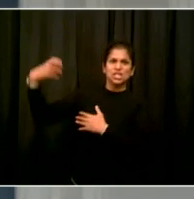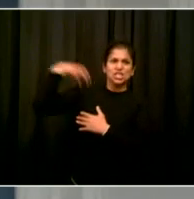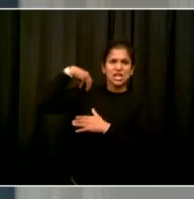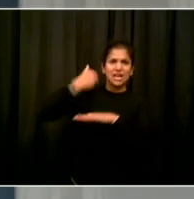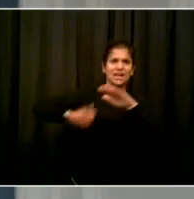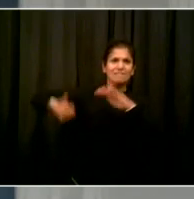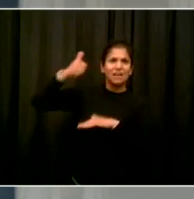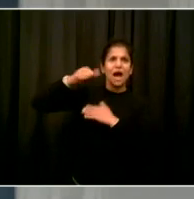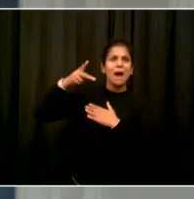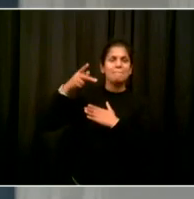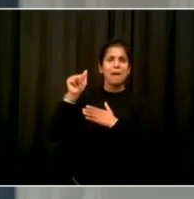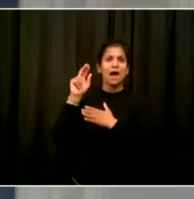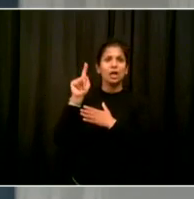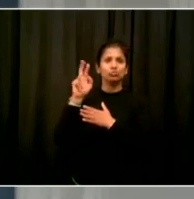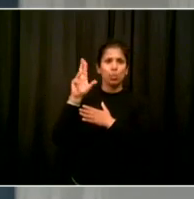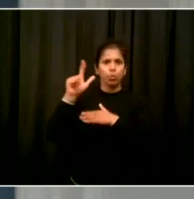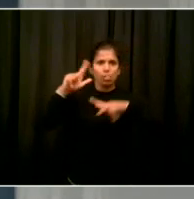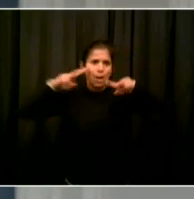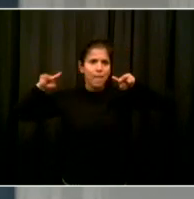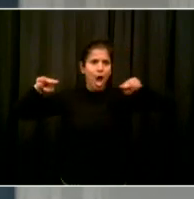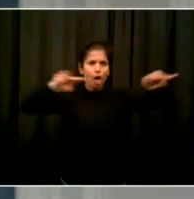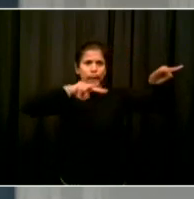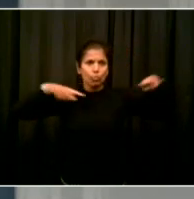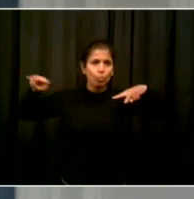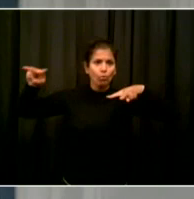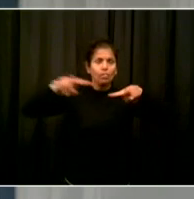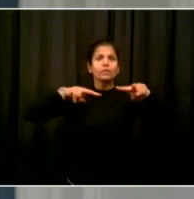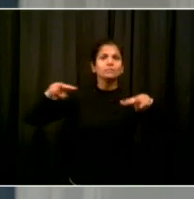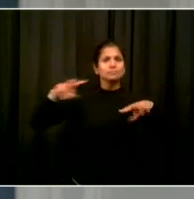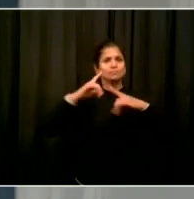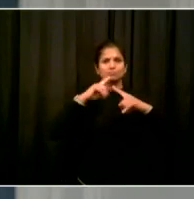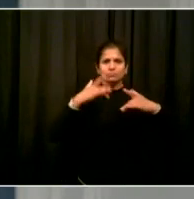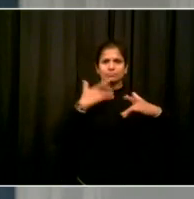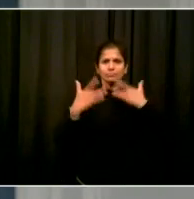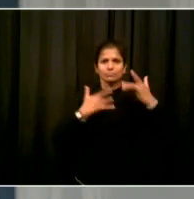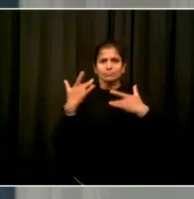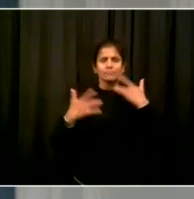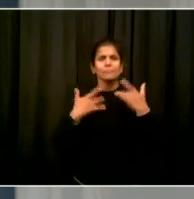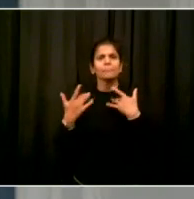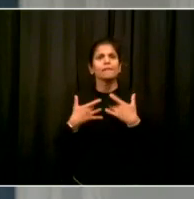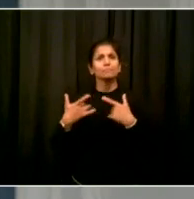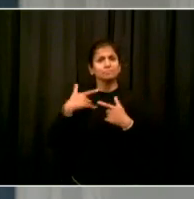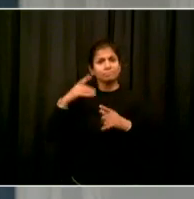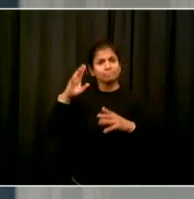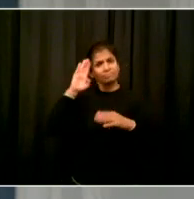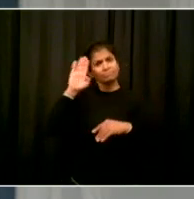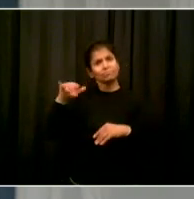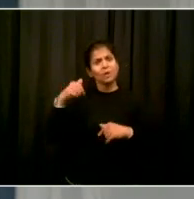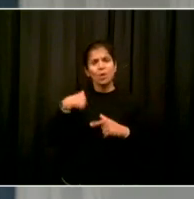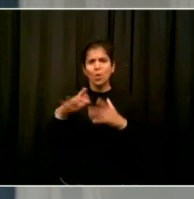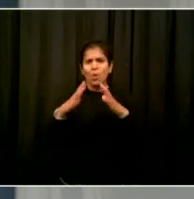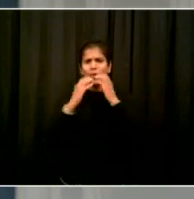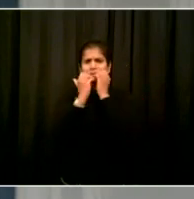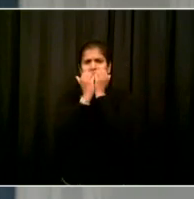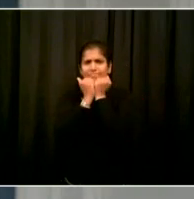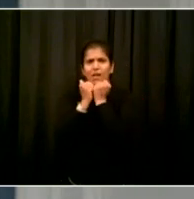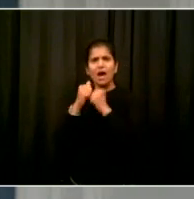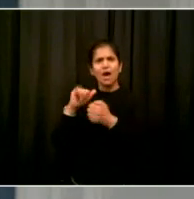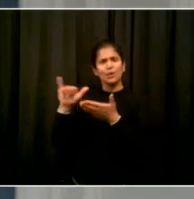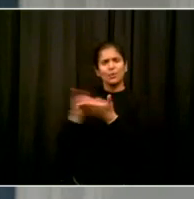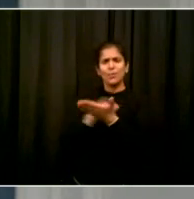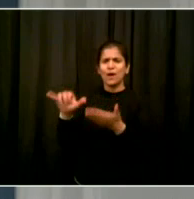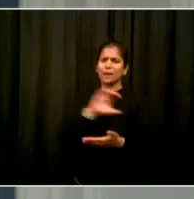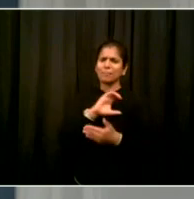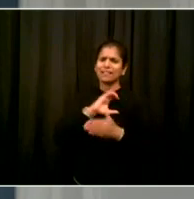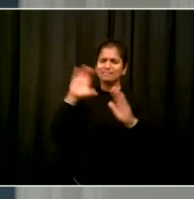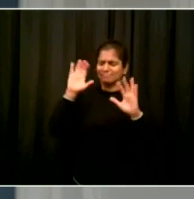leadership. The NYPD is my family, and as the Commissioner said, literally, I have 16